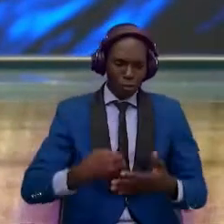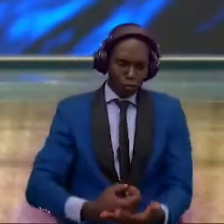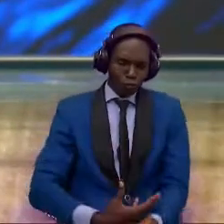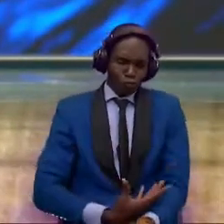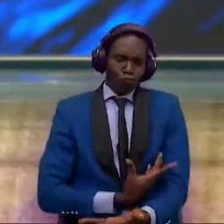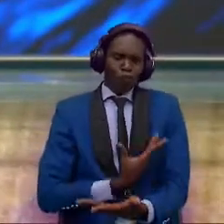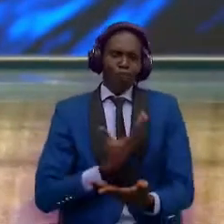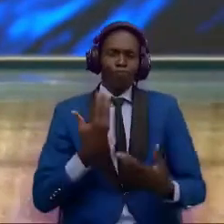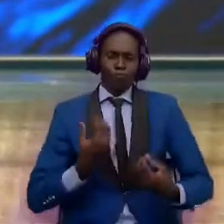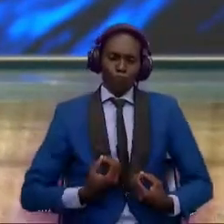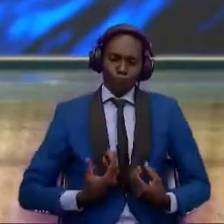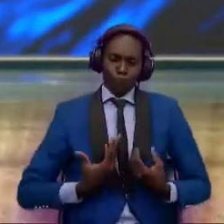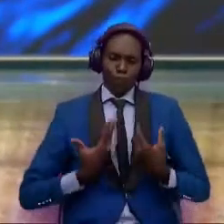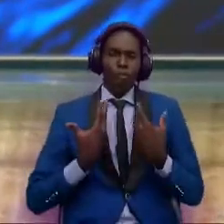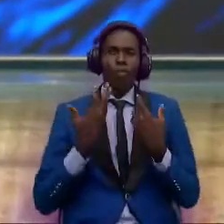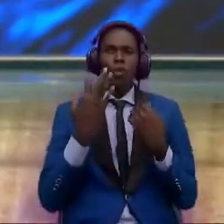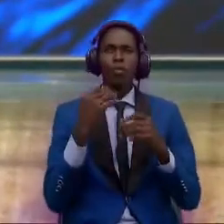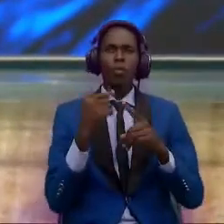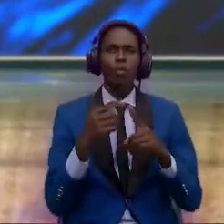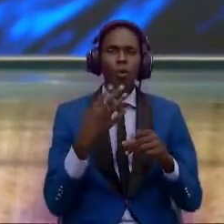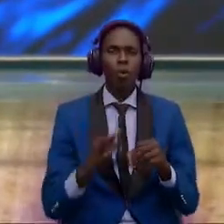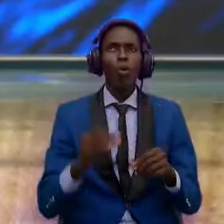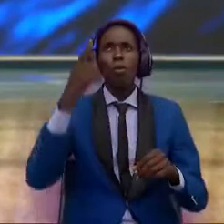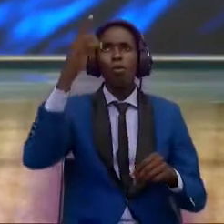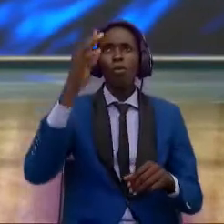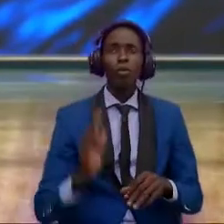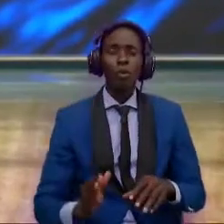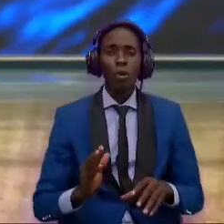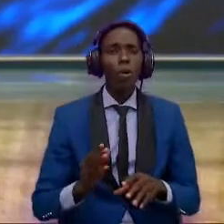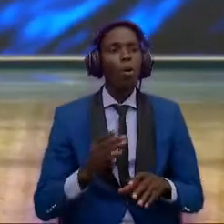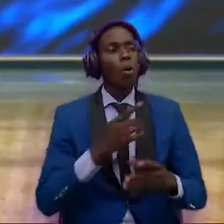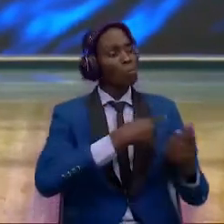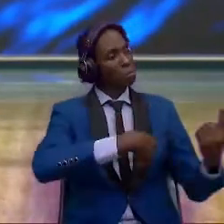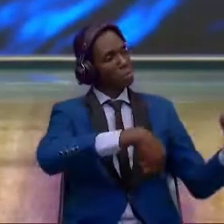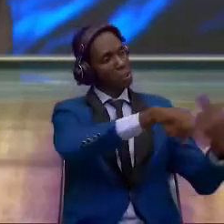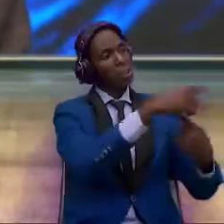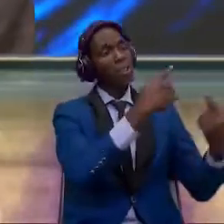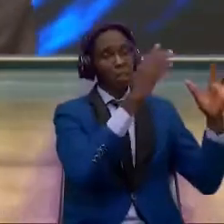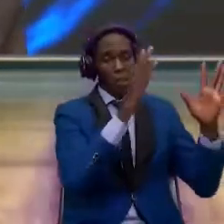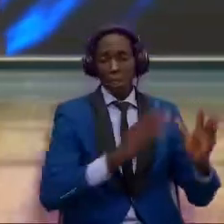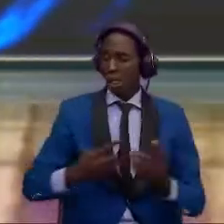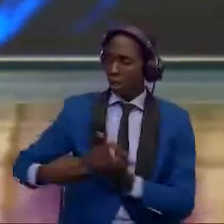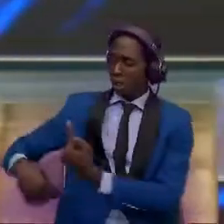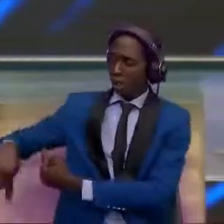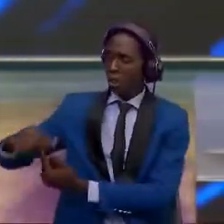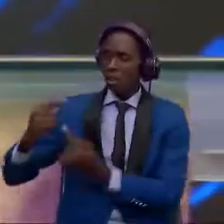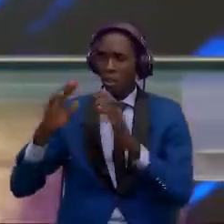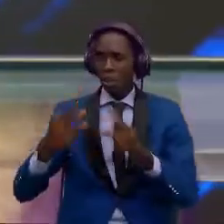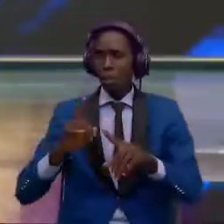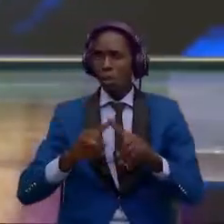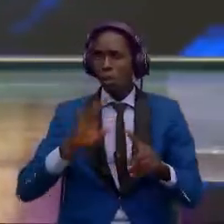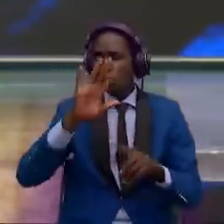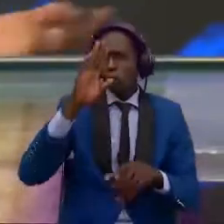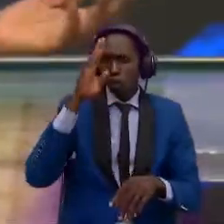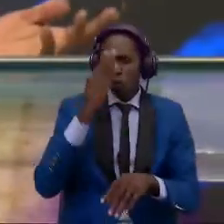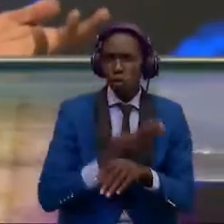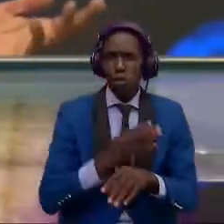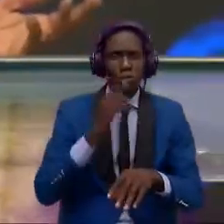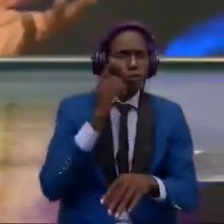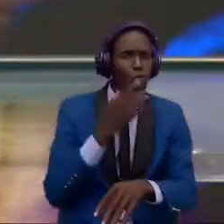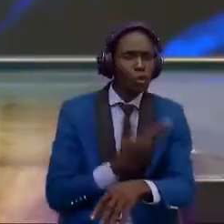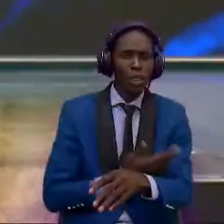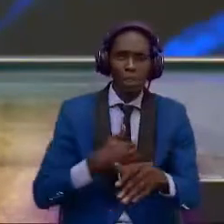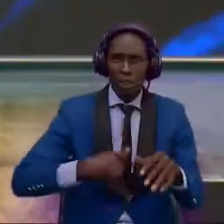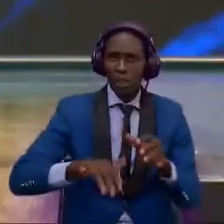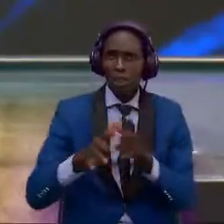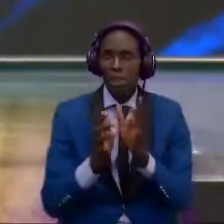influence, despite all the people that are living around you? Timothy was such a person, and